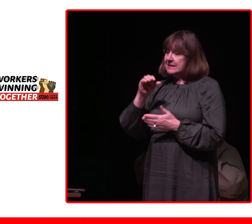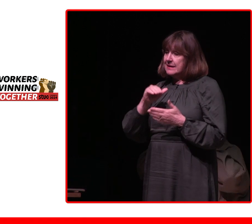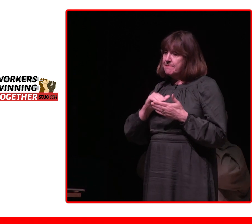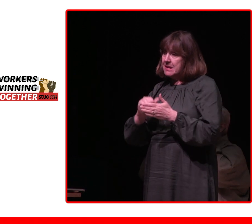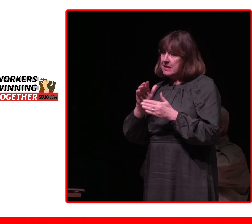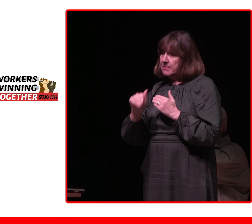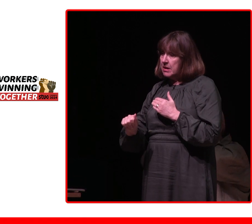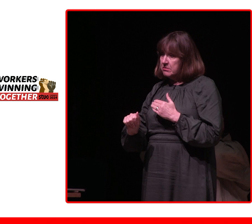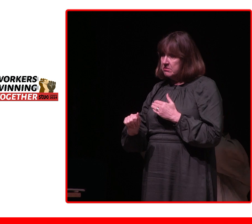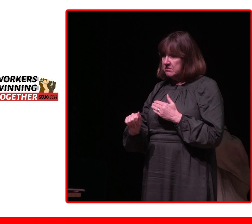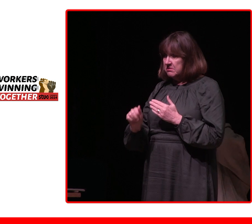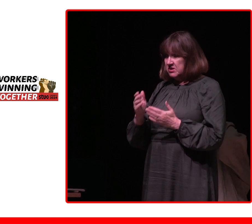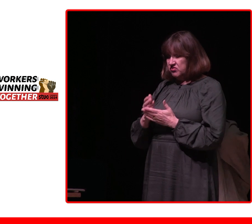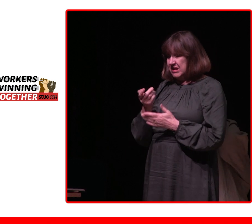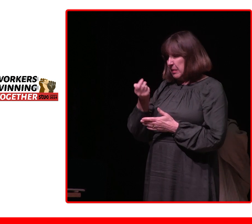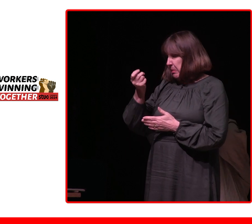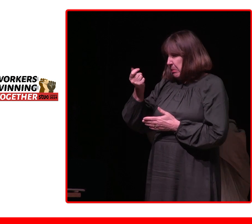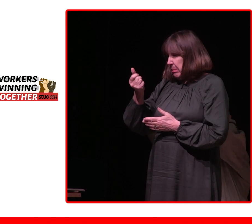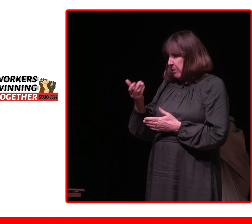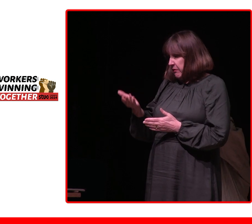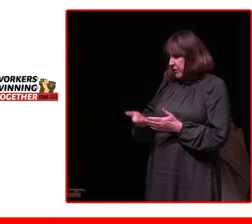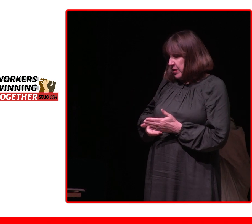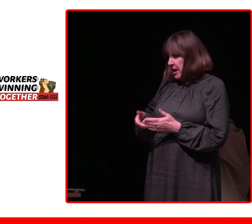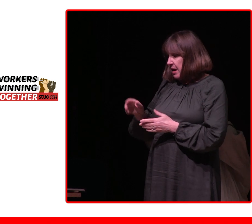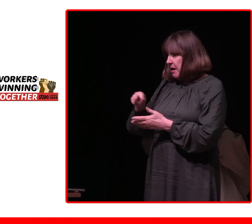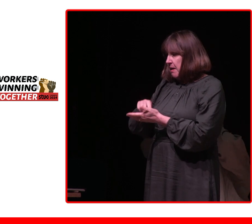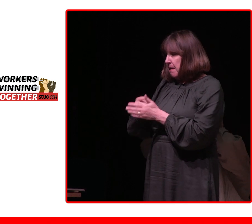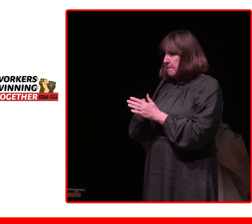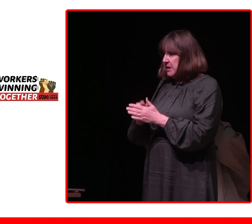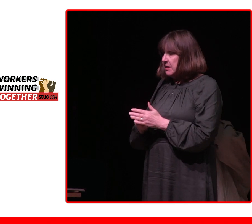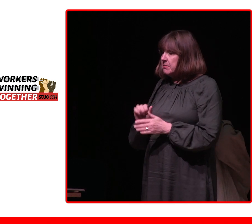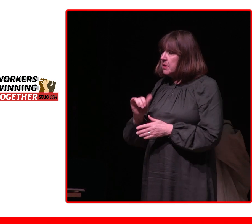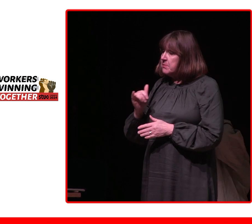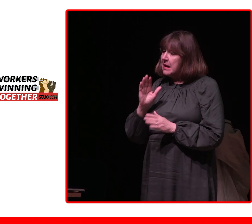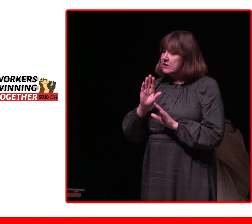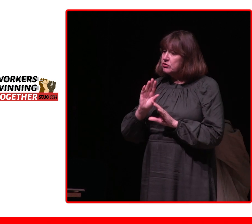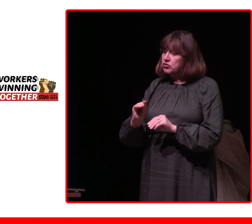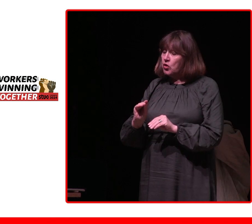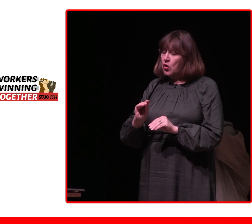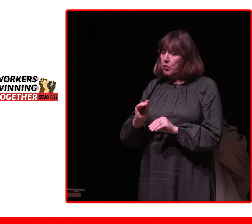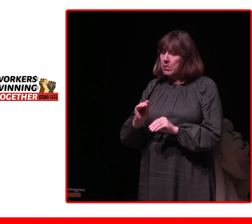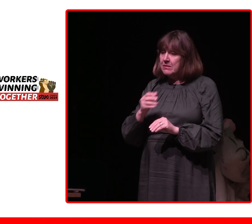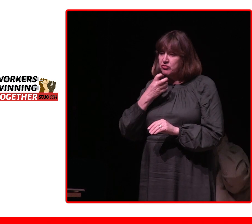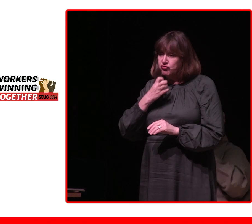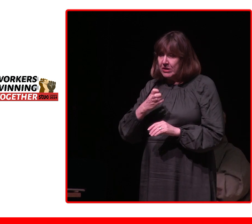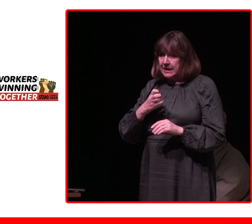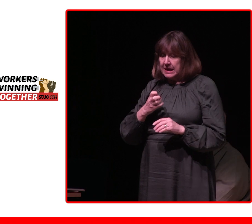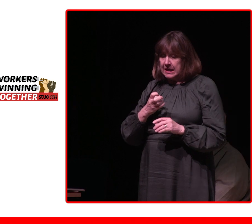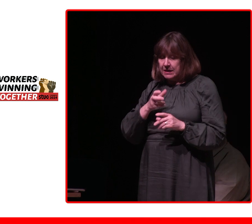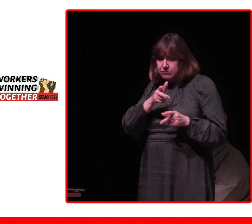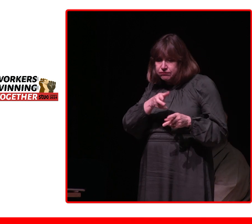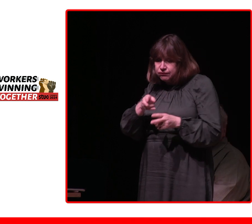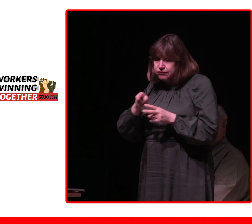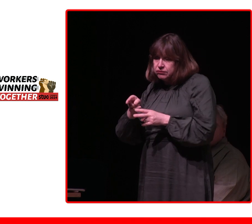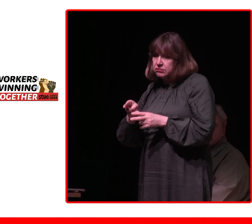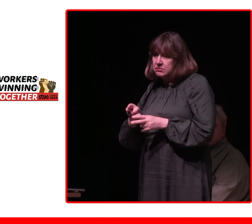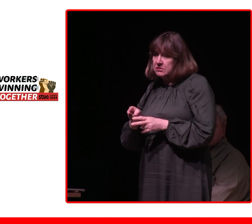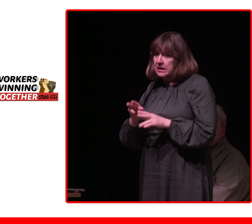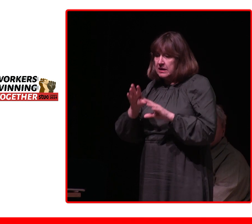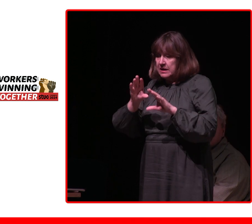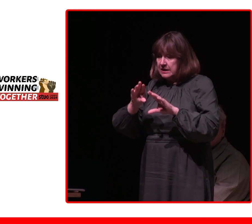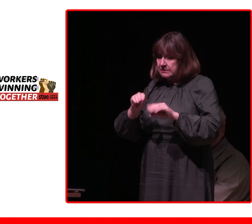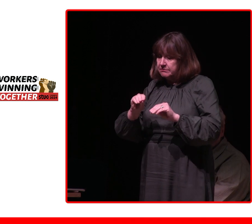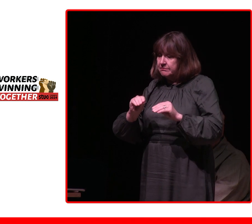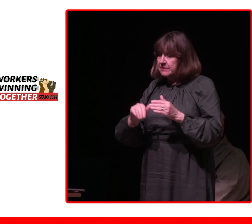the ocean for some of these companies, could be a tangible step towards halting the Israeli war machine by building political and economic power against